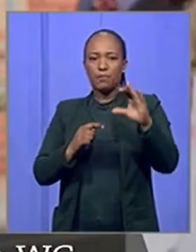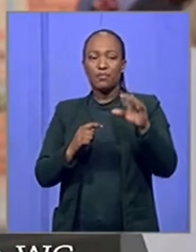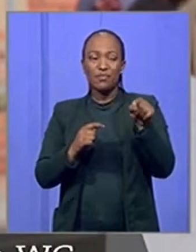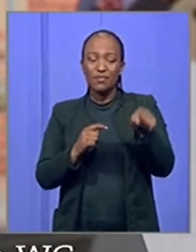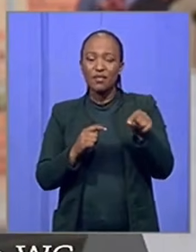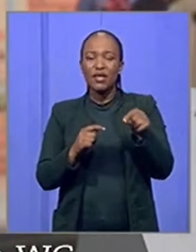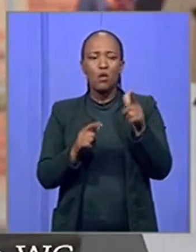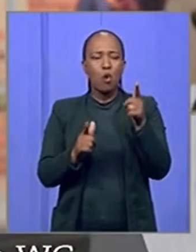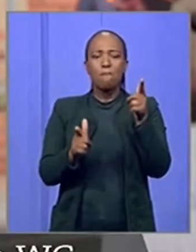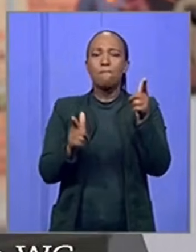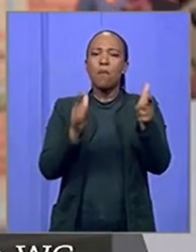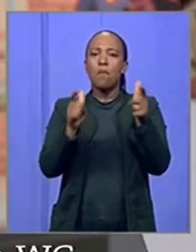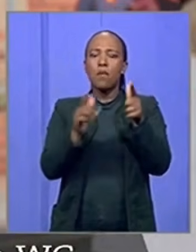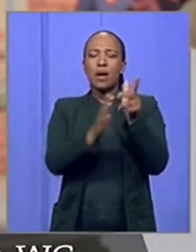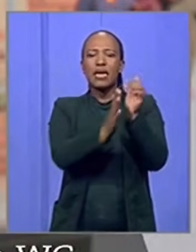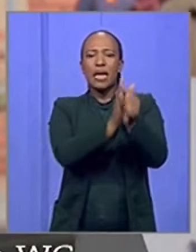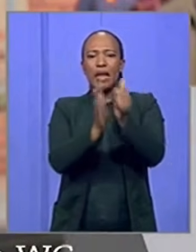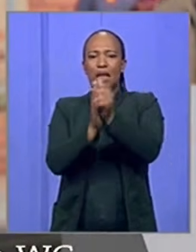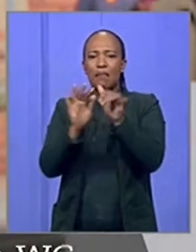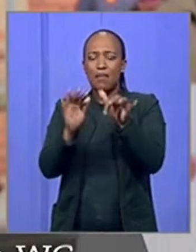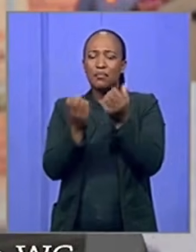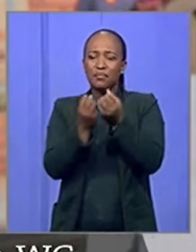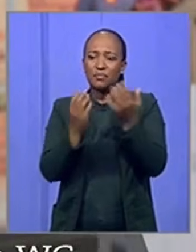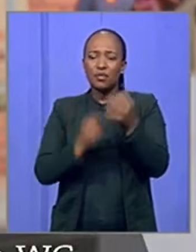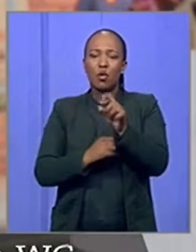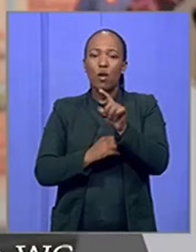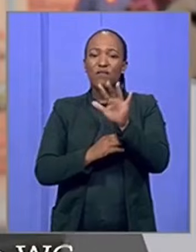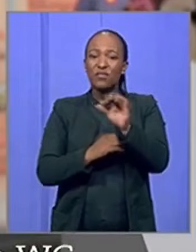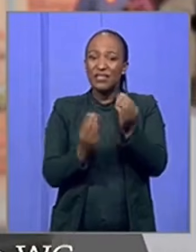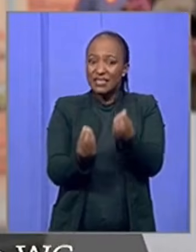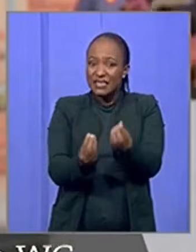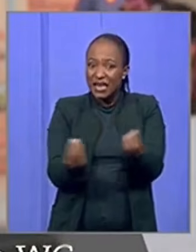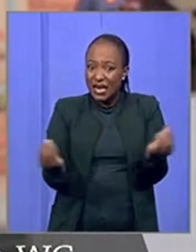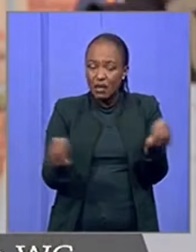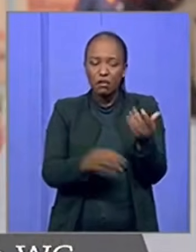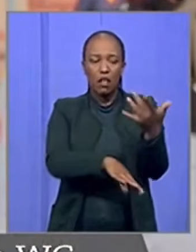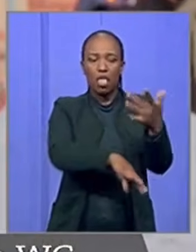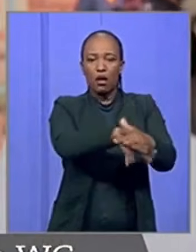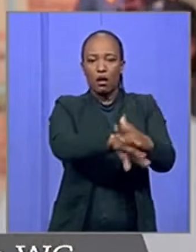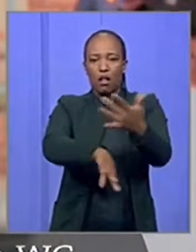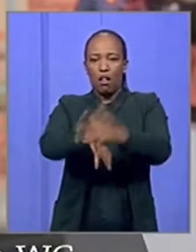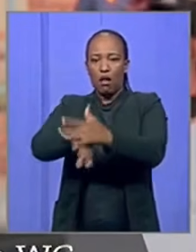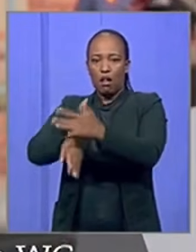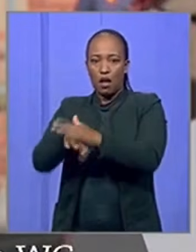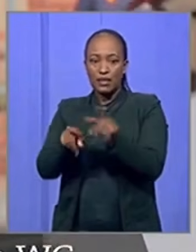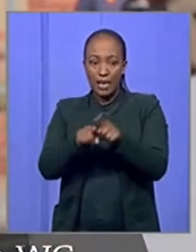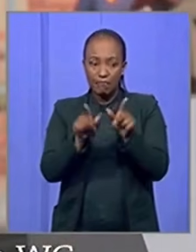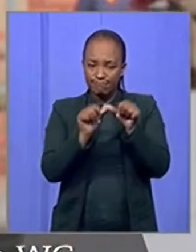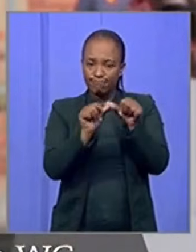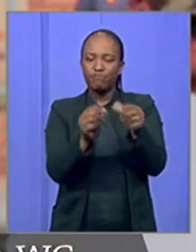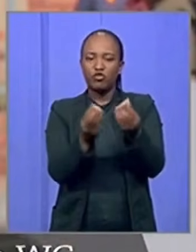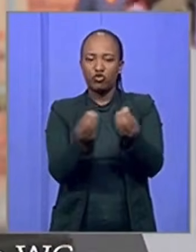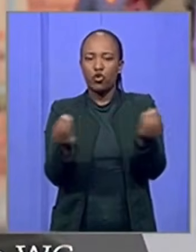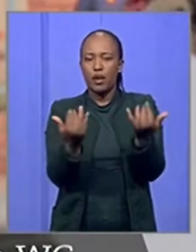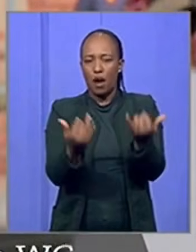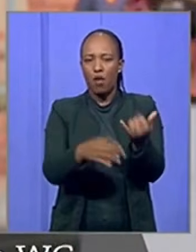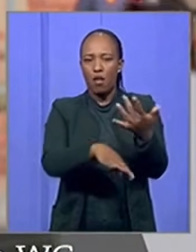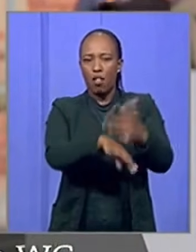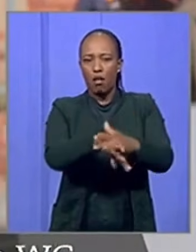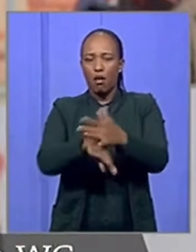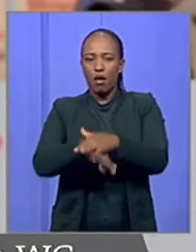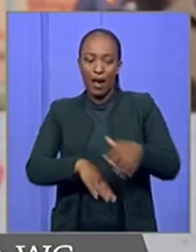in the Western Cape. They've killed over 150 children in the Western Cape, and they continue to kill children. These are the guns that we're saying